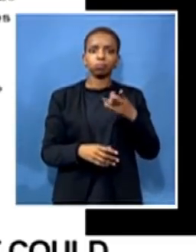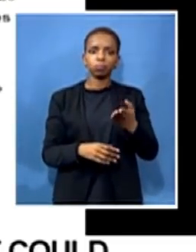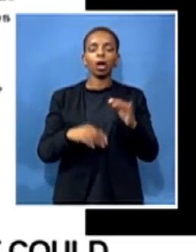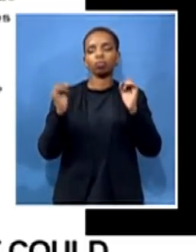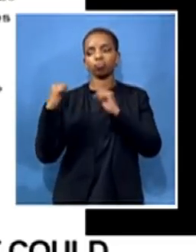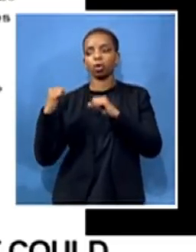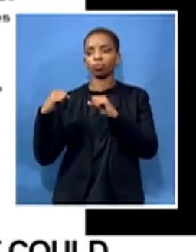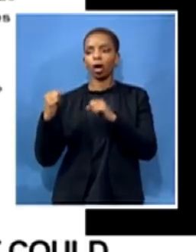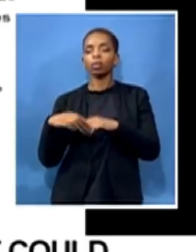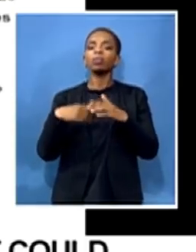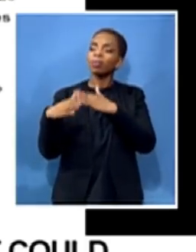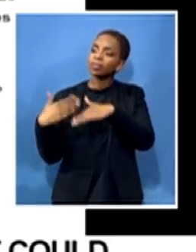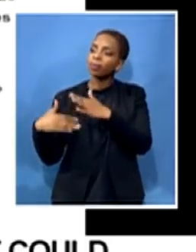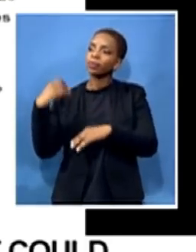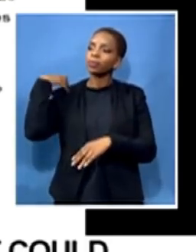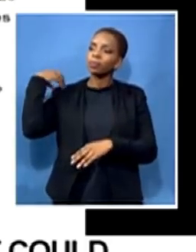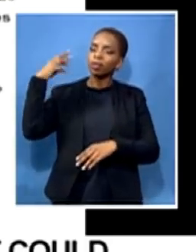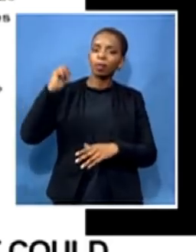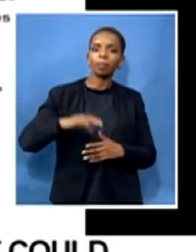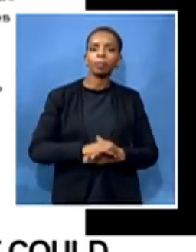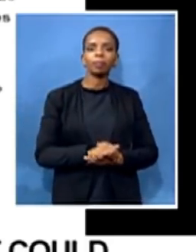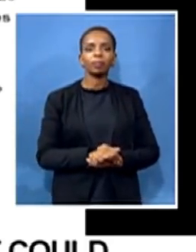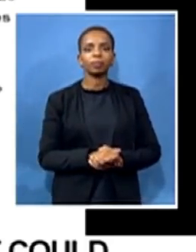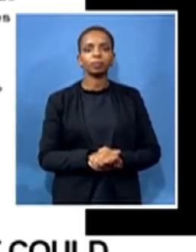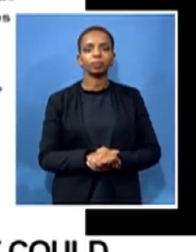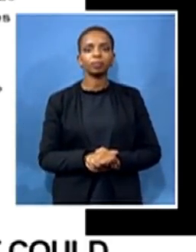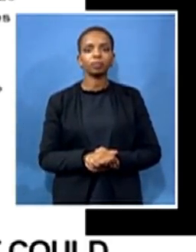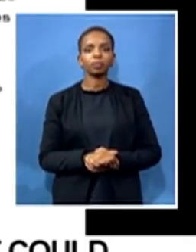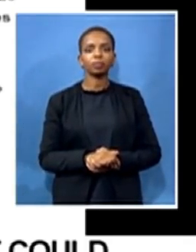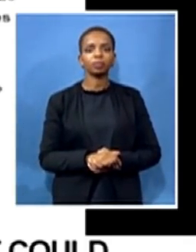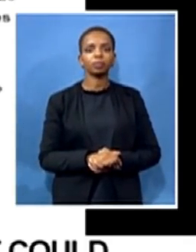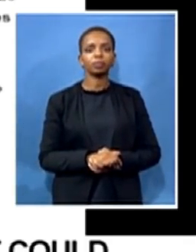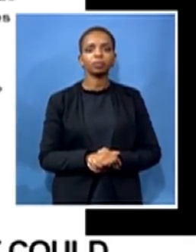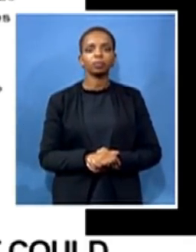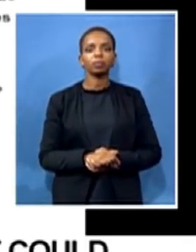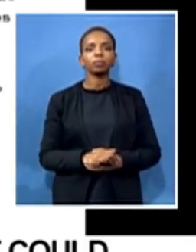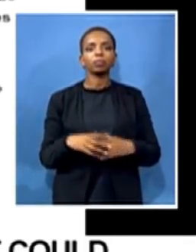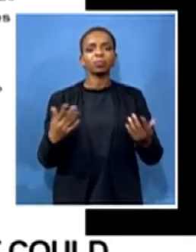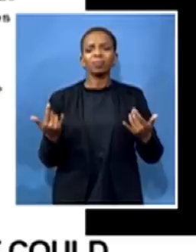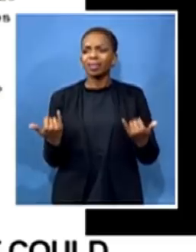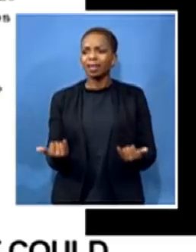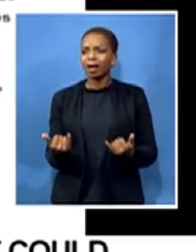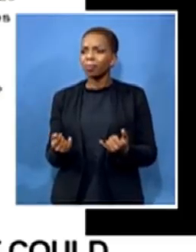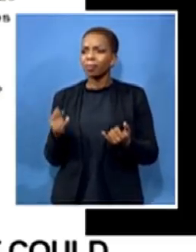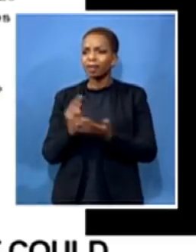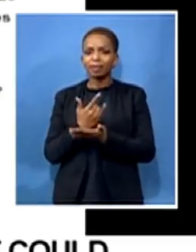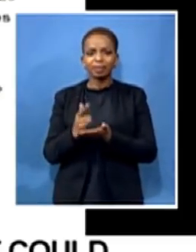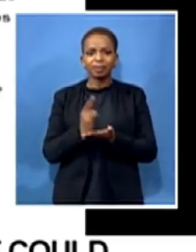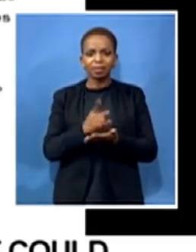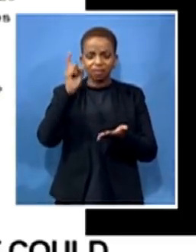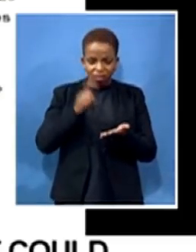Minister? Chair, the chat has been disabled, so we cannot report it to the staff. That's the problem. I just saw a